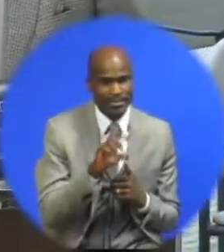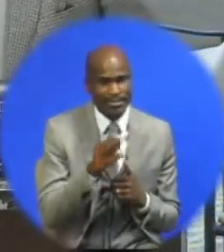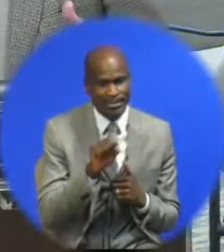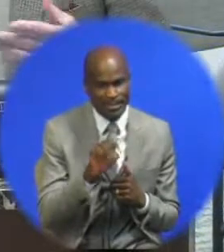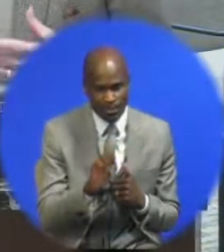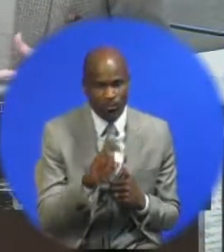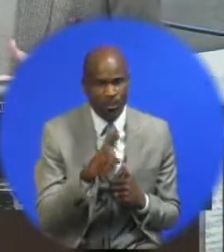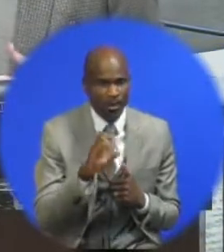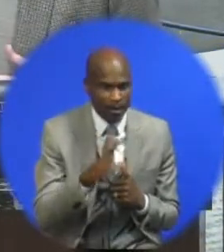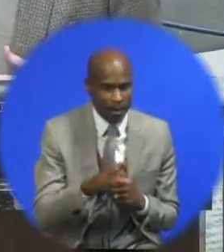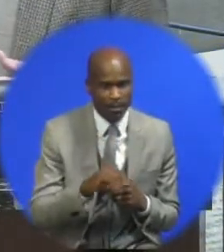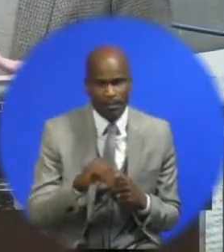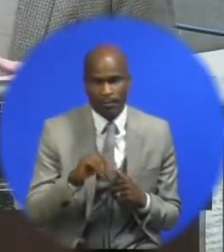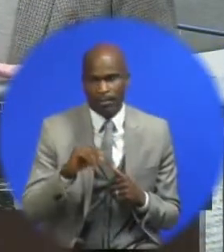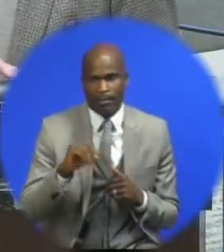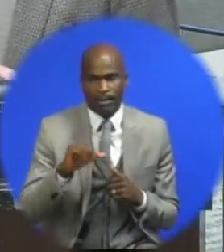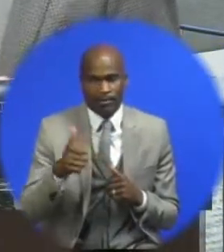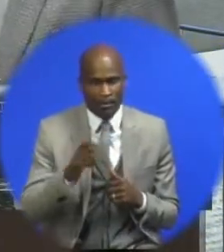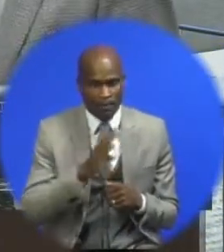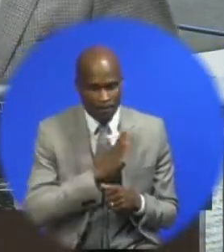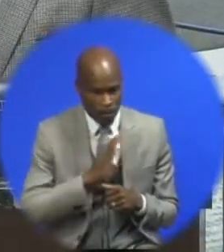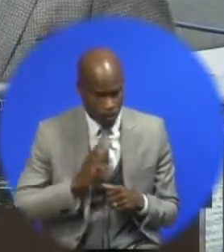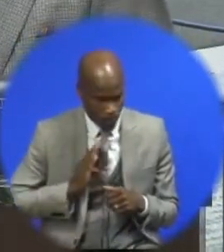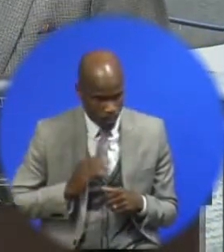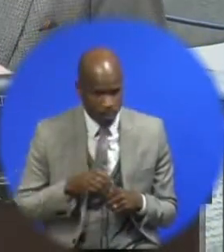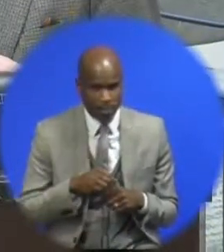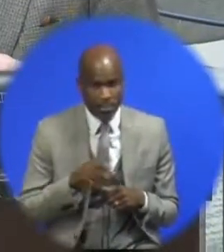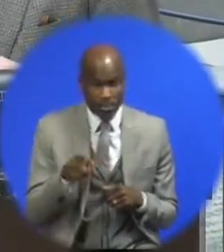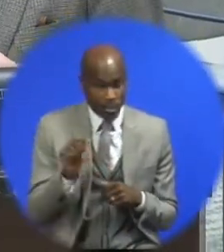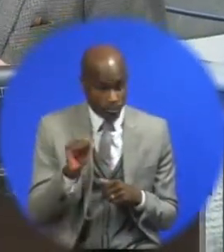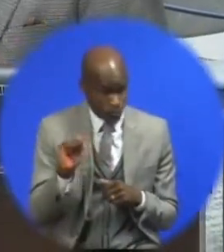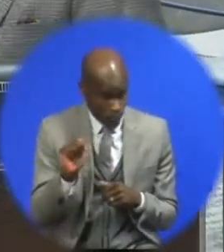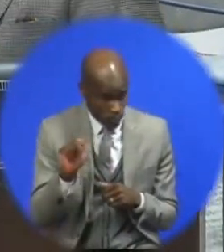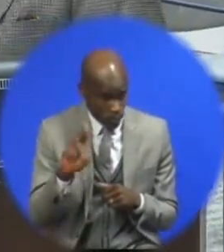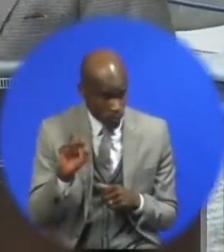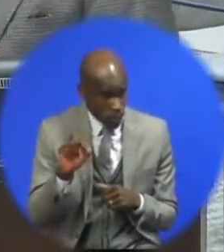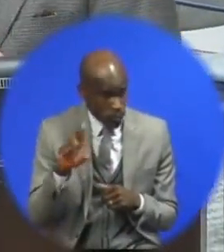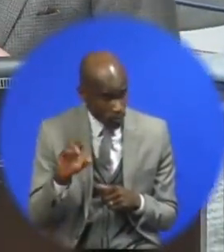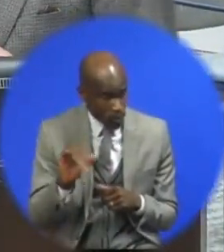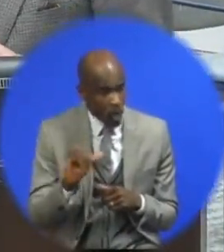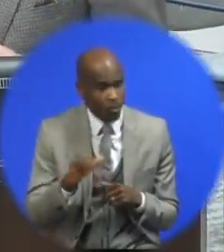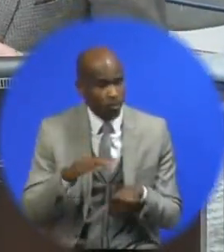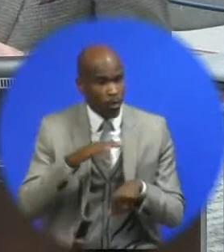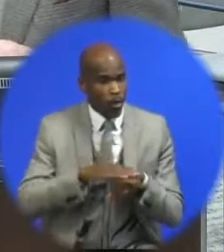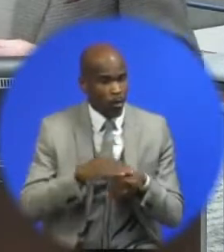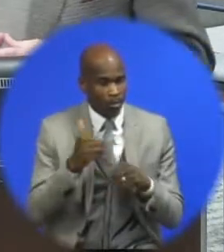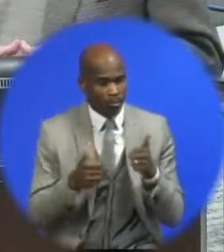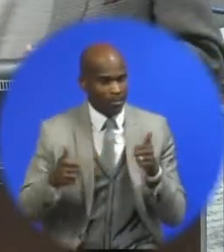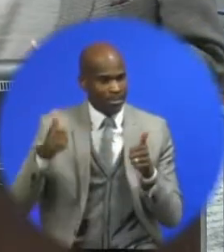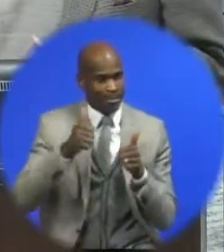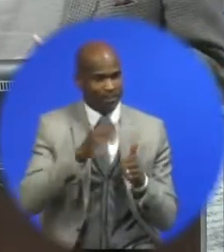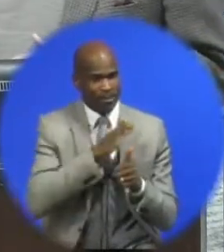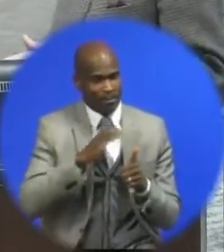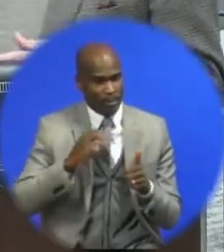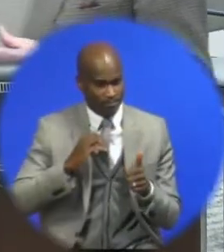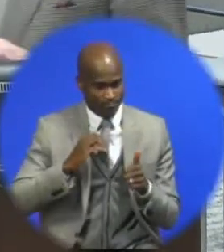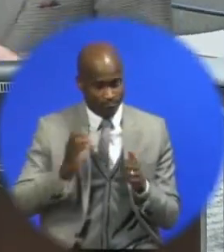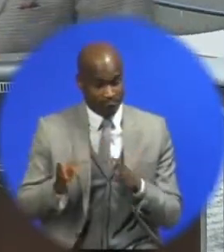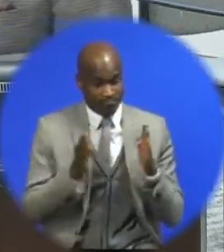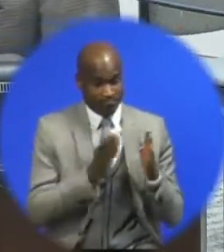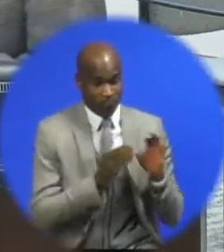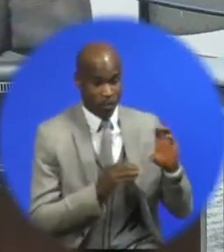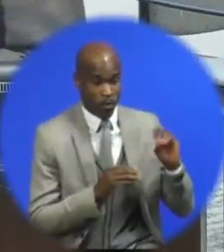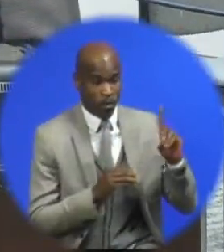Board. She's on our board. She's our treasurer and on the executive committee. Andrew Coda, you know, with